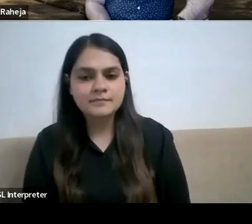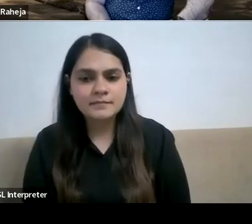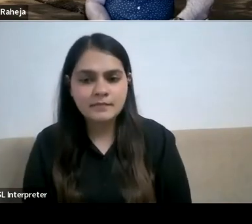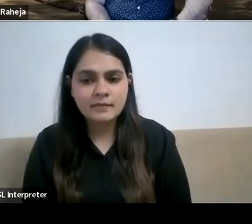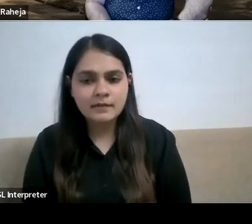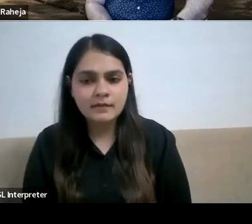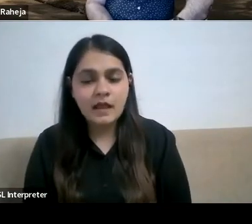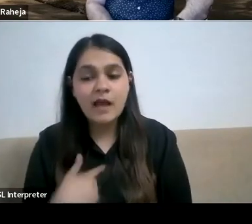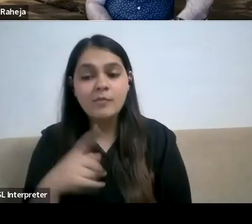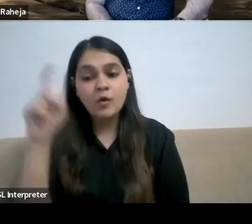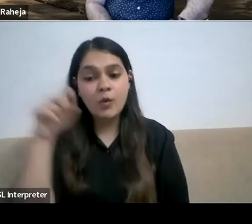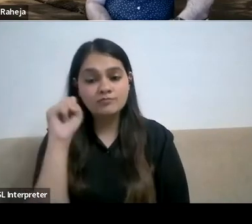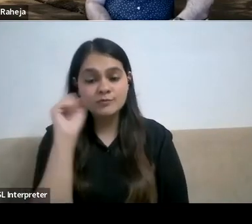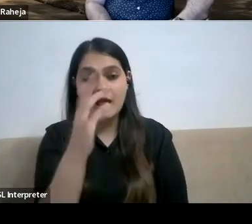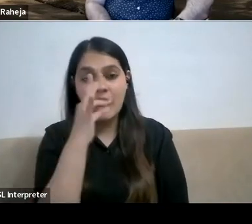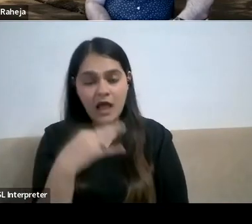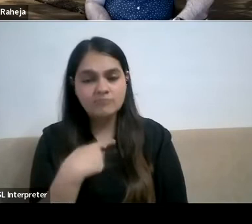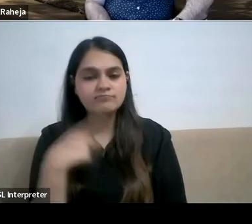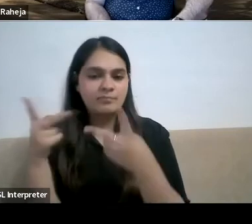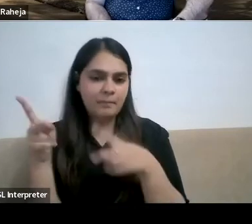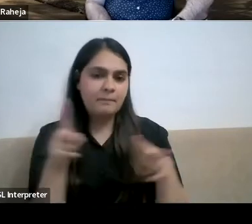your question, I